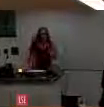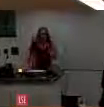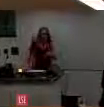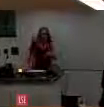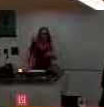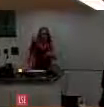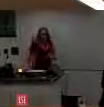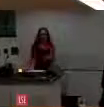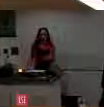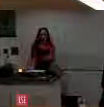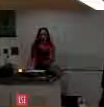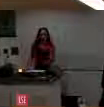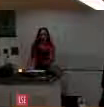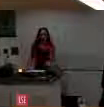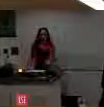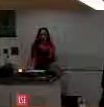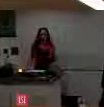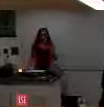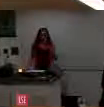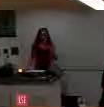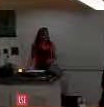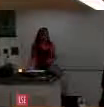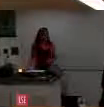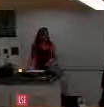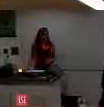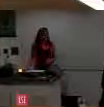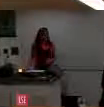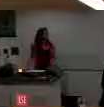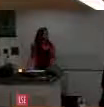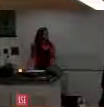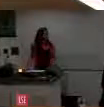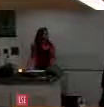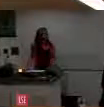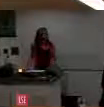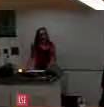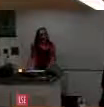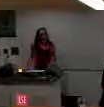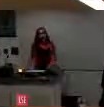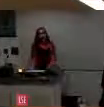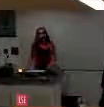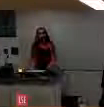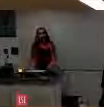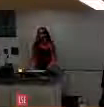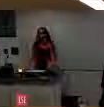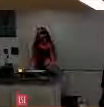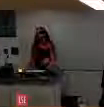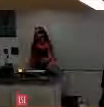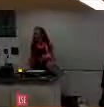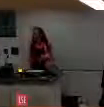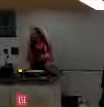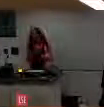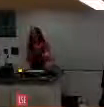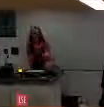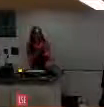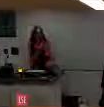if technologies just get introduced in most circumstances, although I do describe situations in which this is not the case in the book, that not